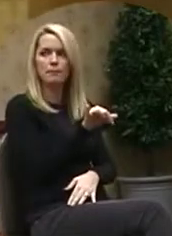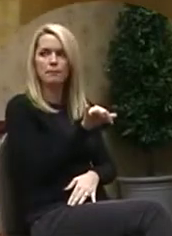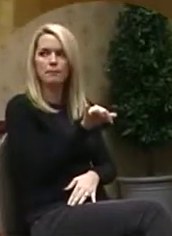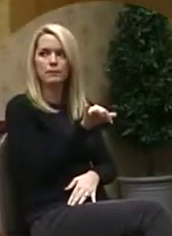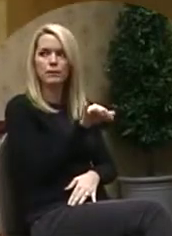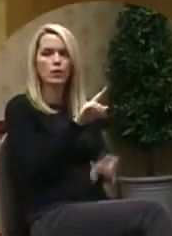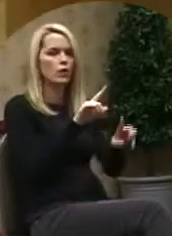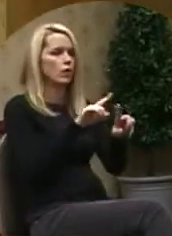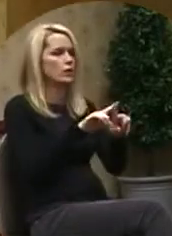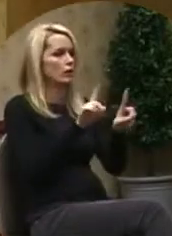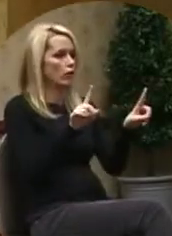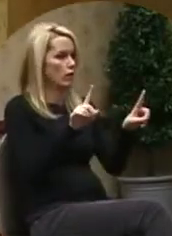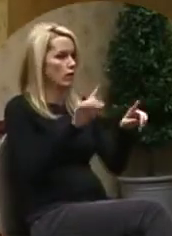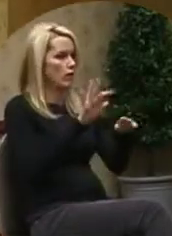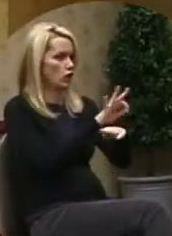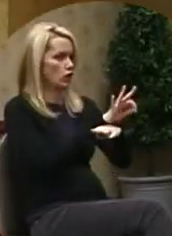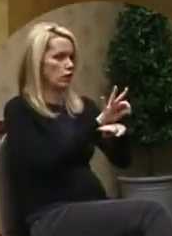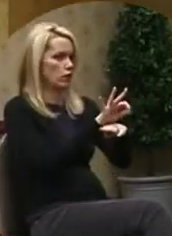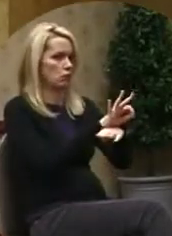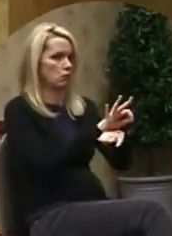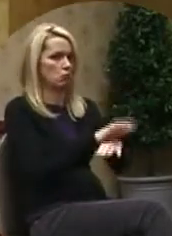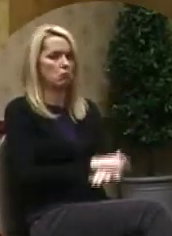or a different function.